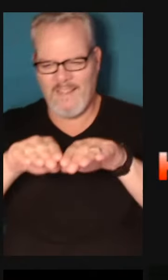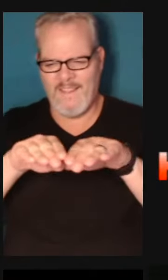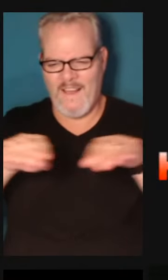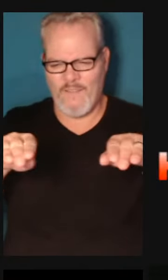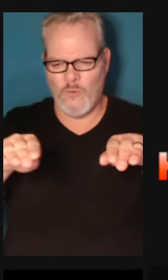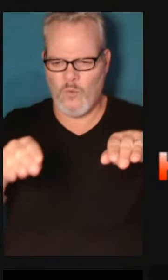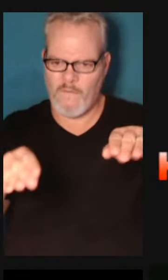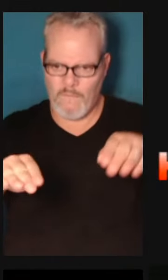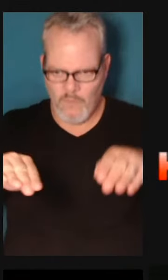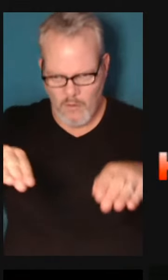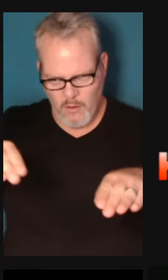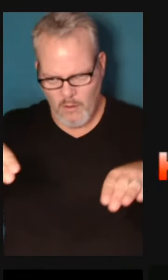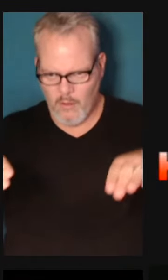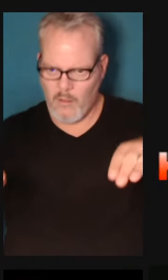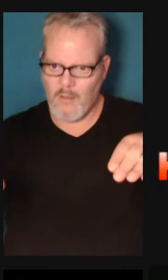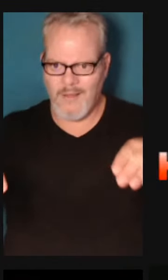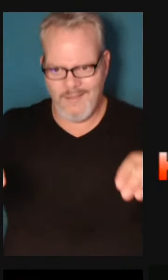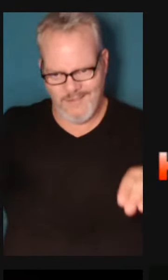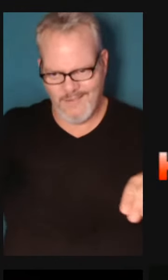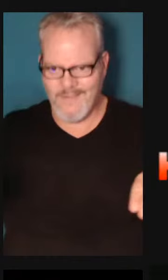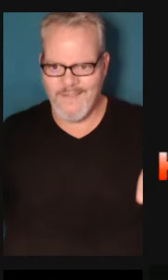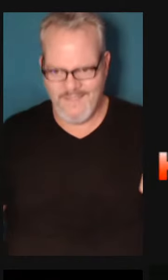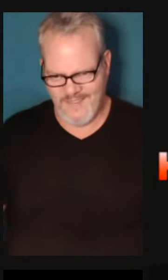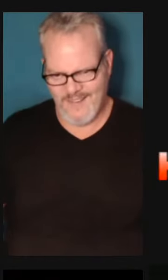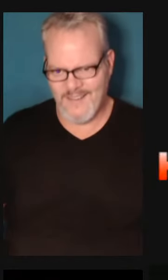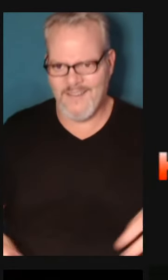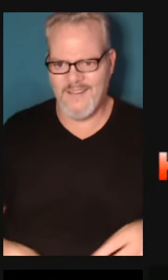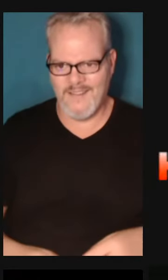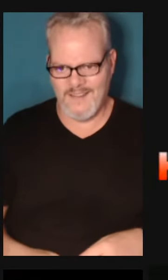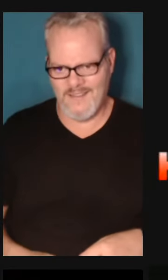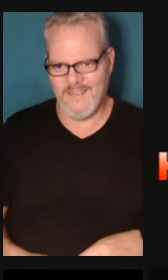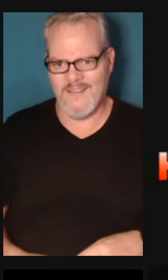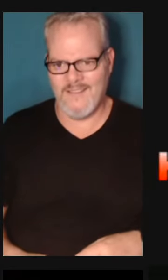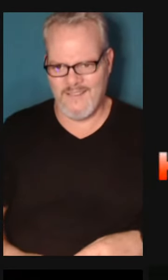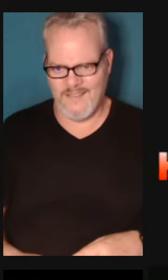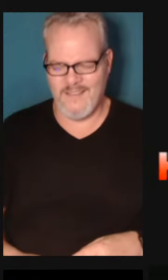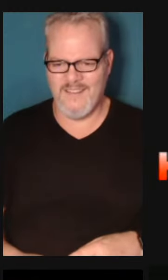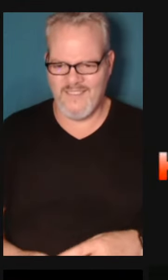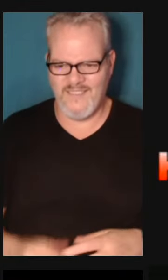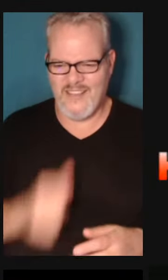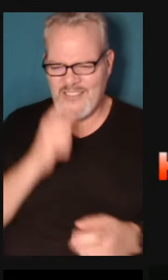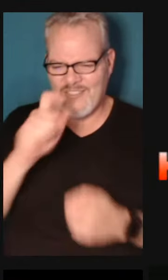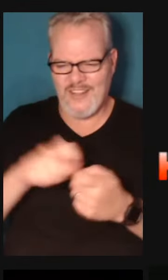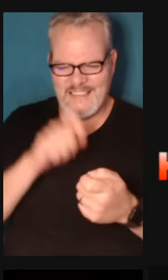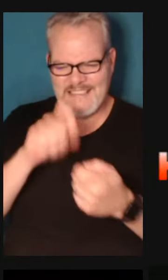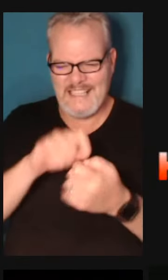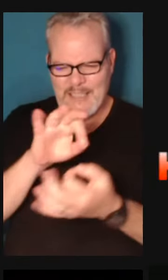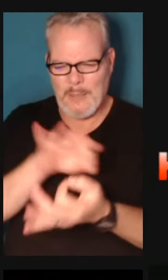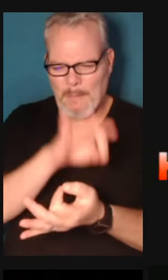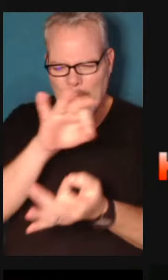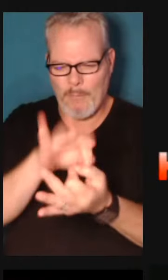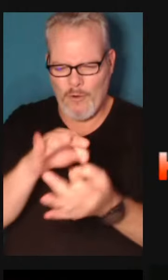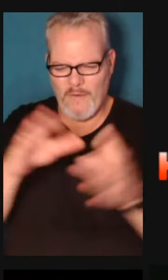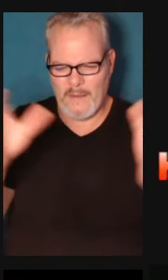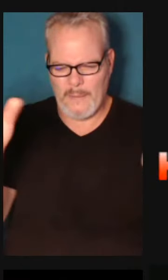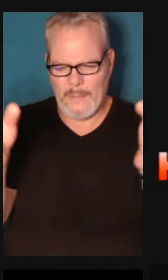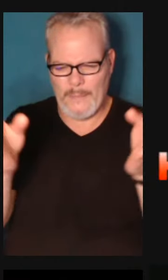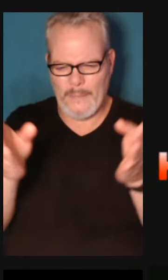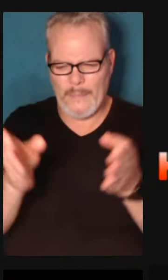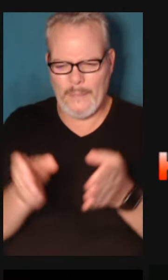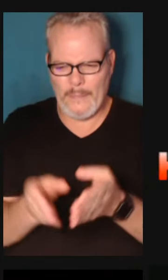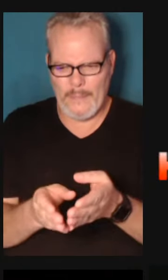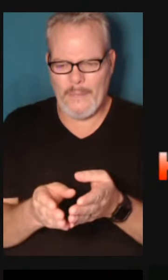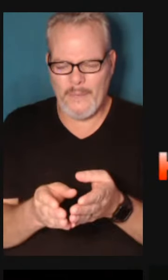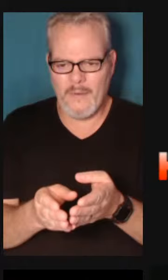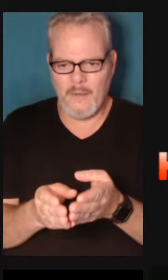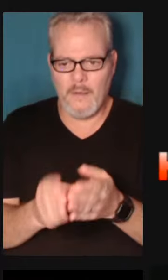There's, the rates vary. It's not exactly a perfect funnel, all those kind of things. But